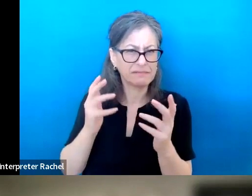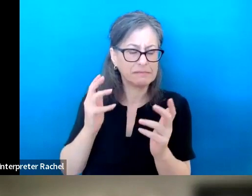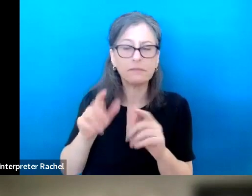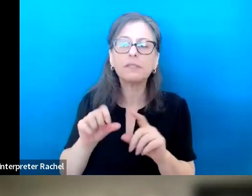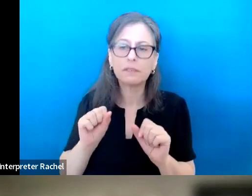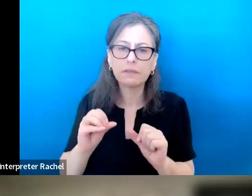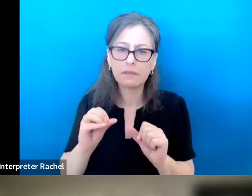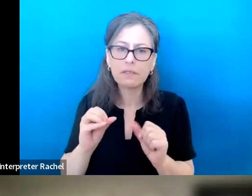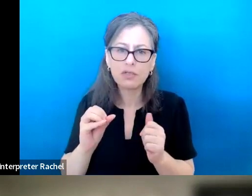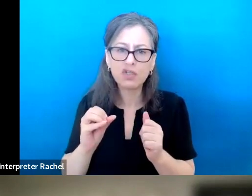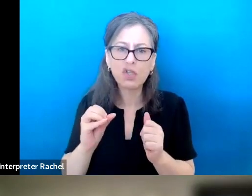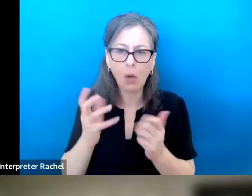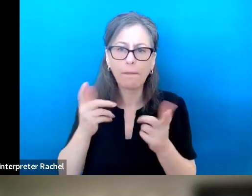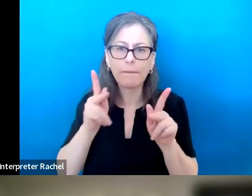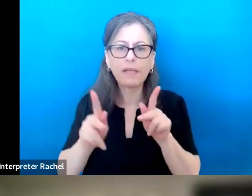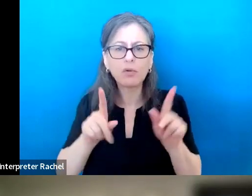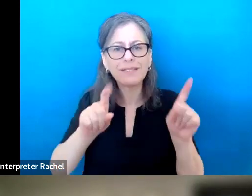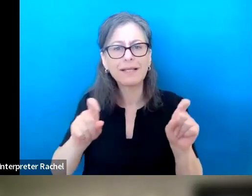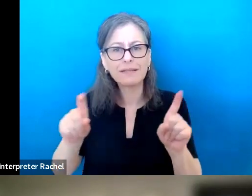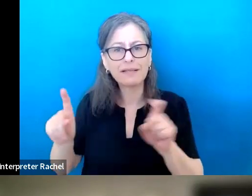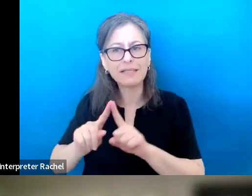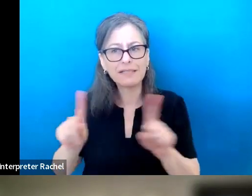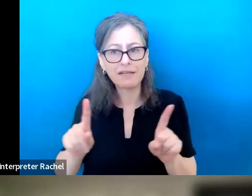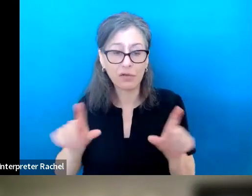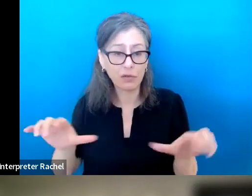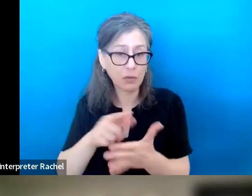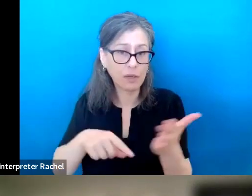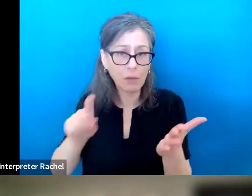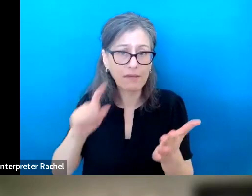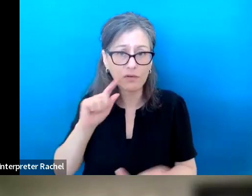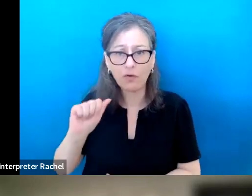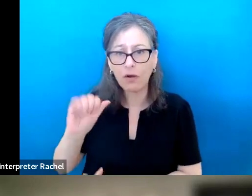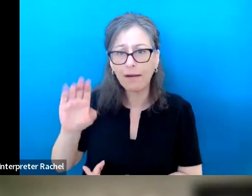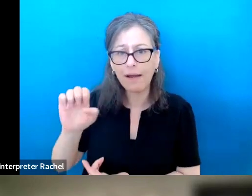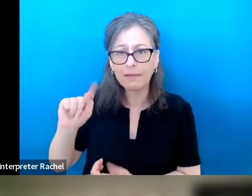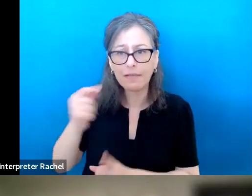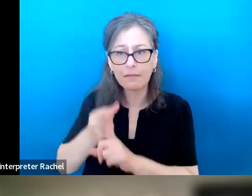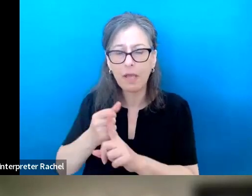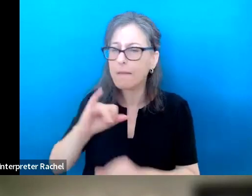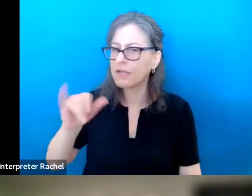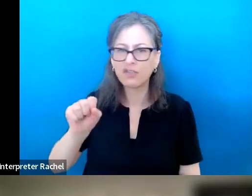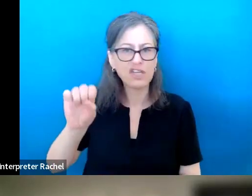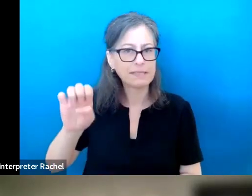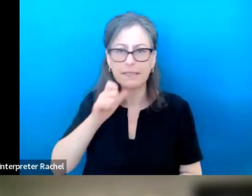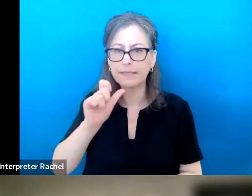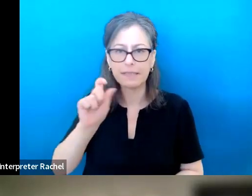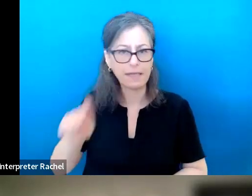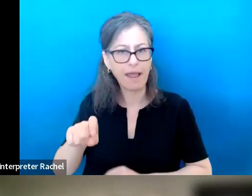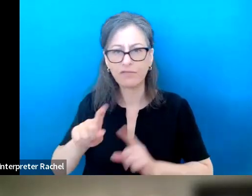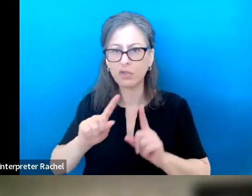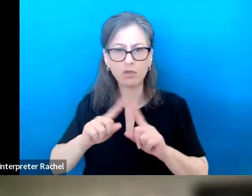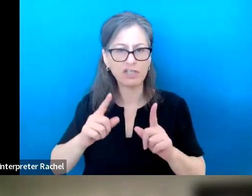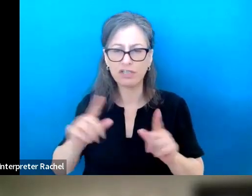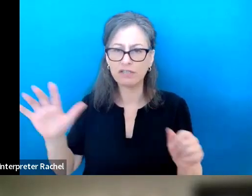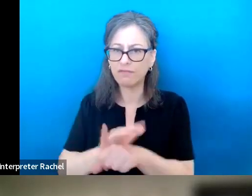that reason, lots of people were trying out different things, which is what you have to do, right? Whereas Jessie didn't have that. Jessie could just go full on and go back